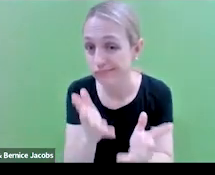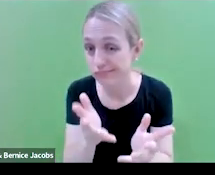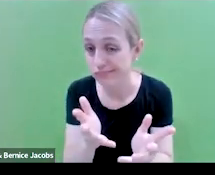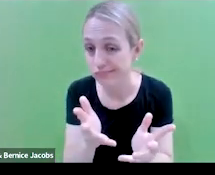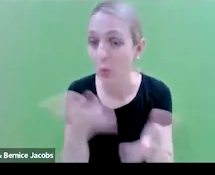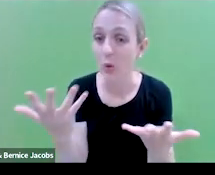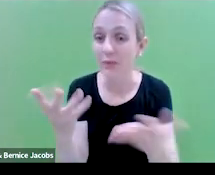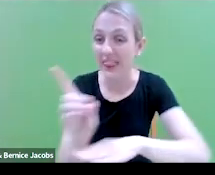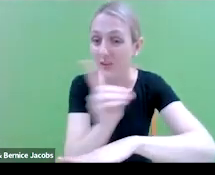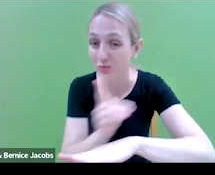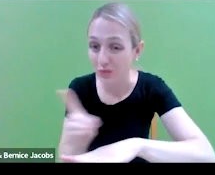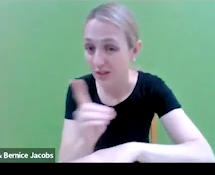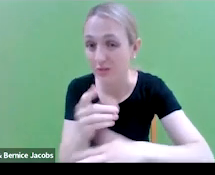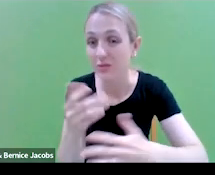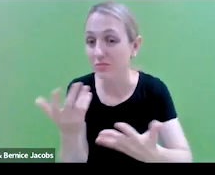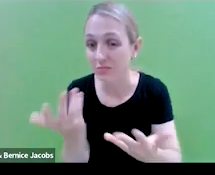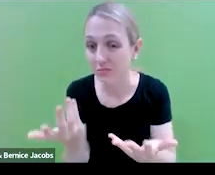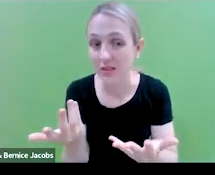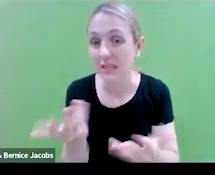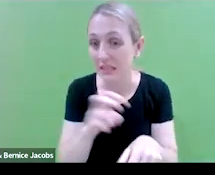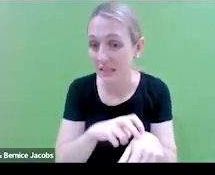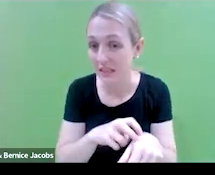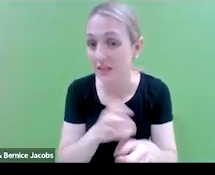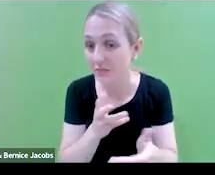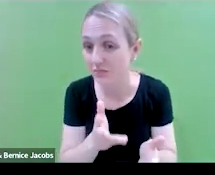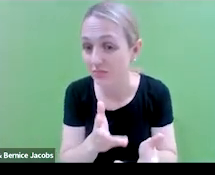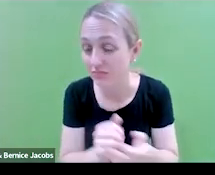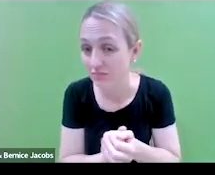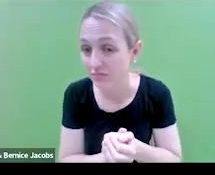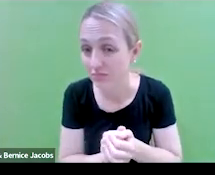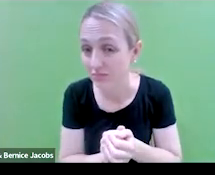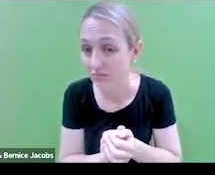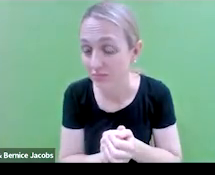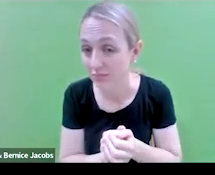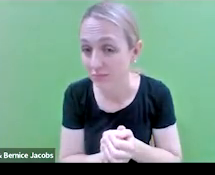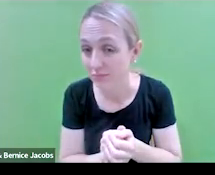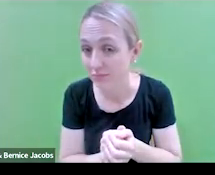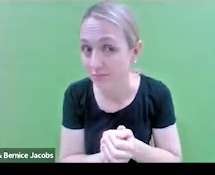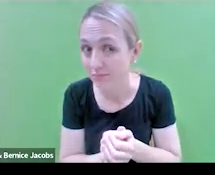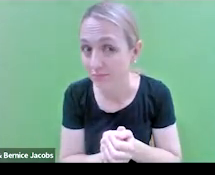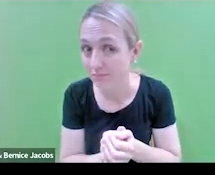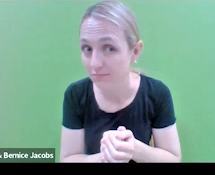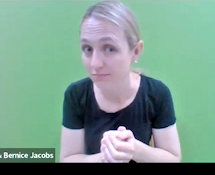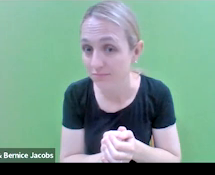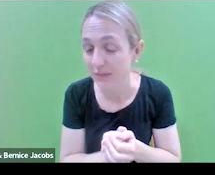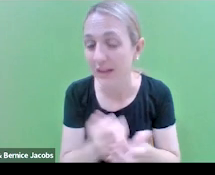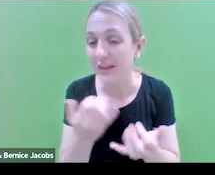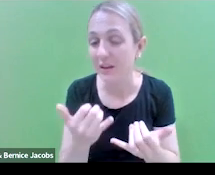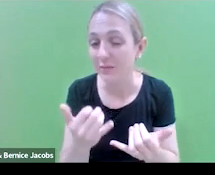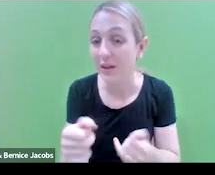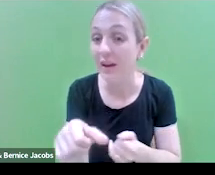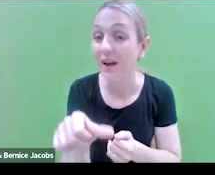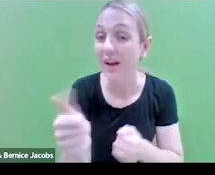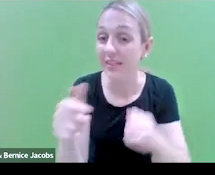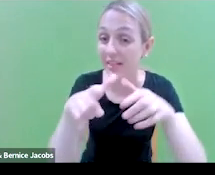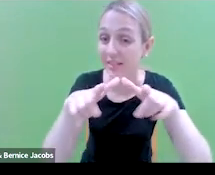districts, and so forth. Which brings into consideration a whole nother level of issues in